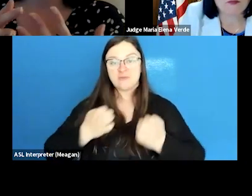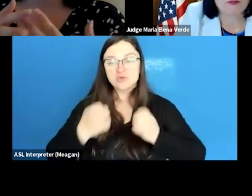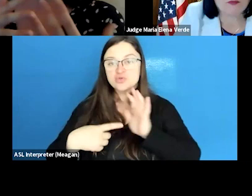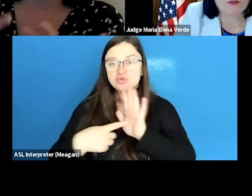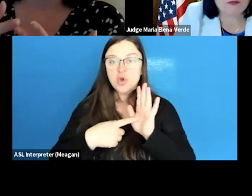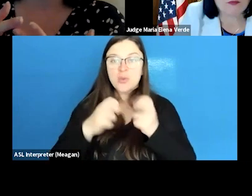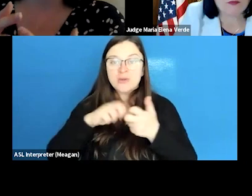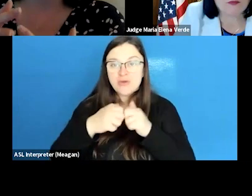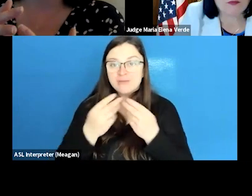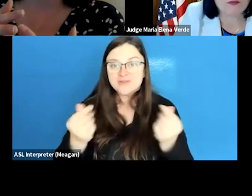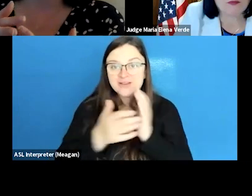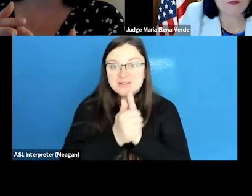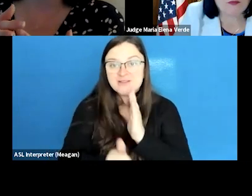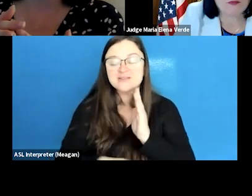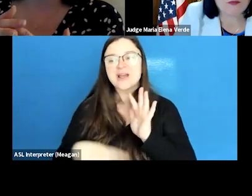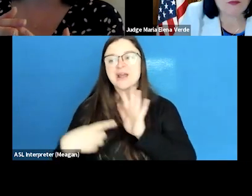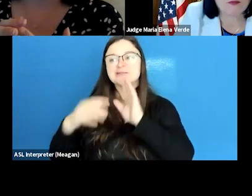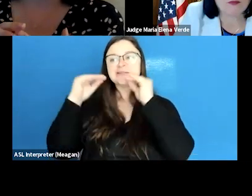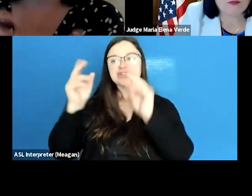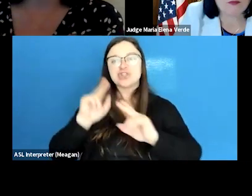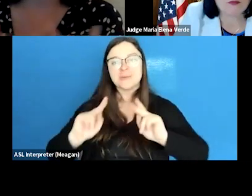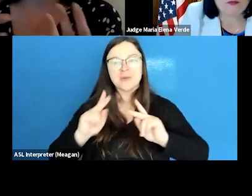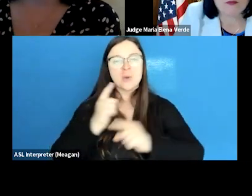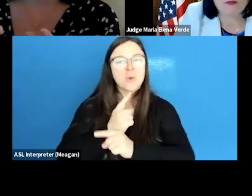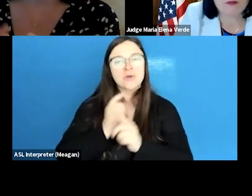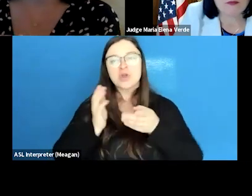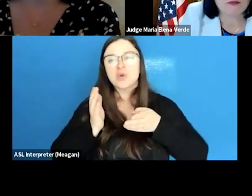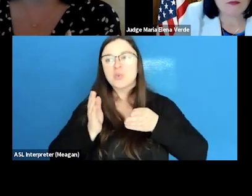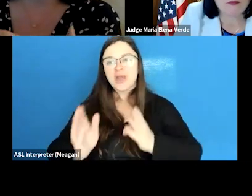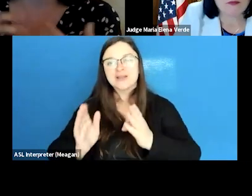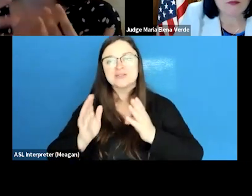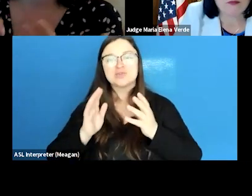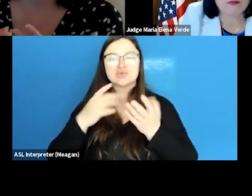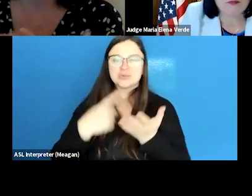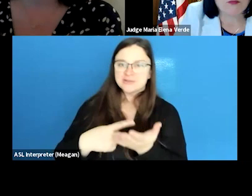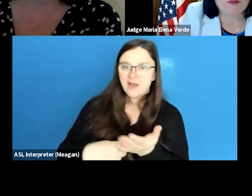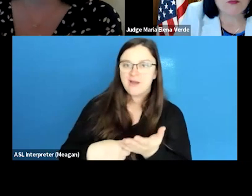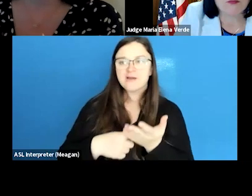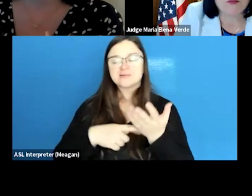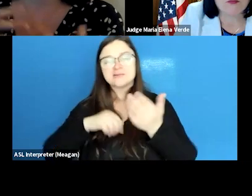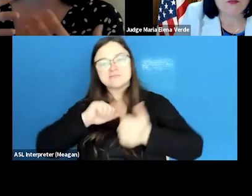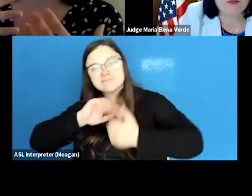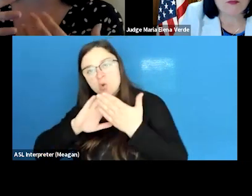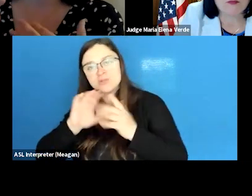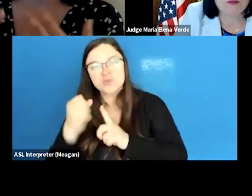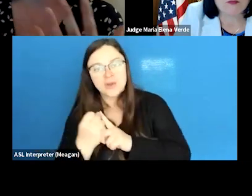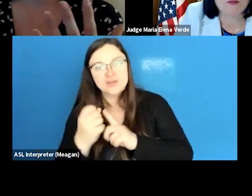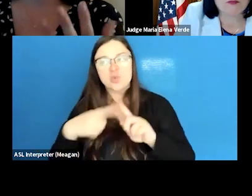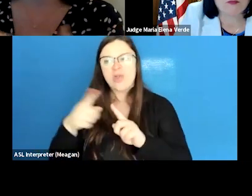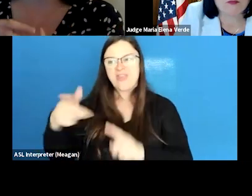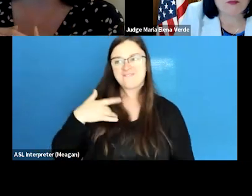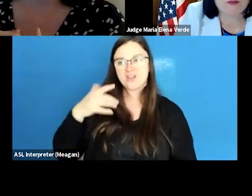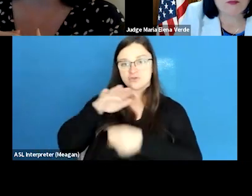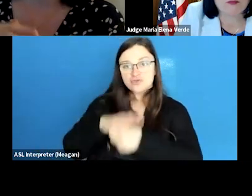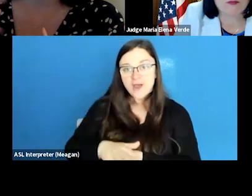teaching people appropriate ways to talk and act when they are stressed or in a problem